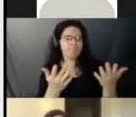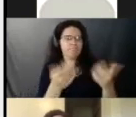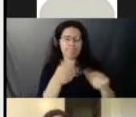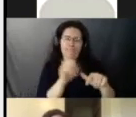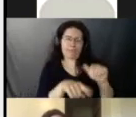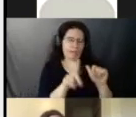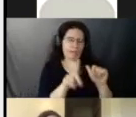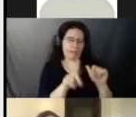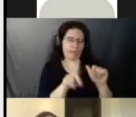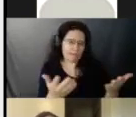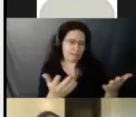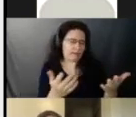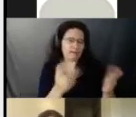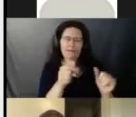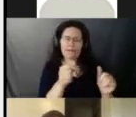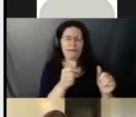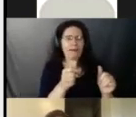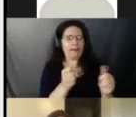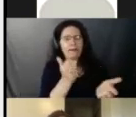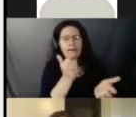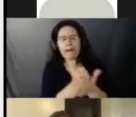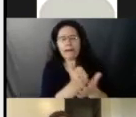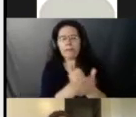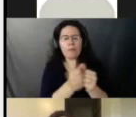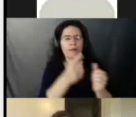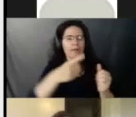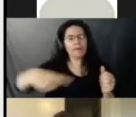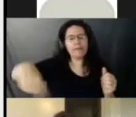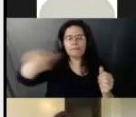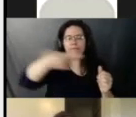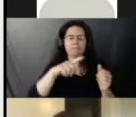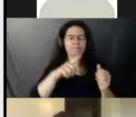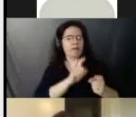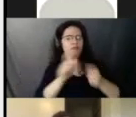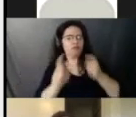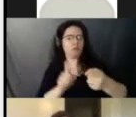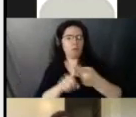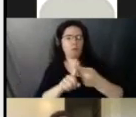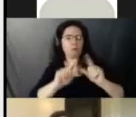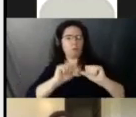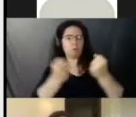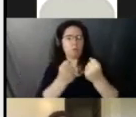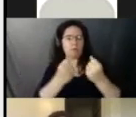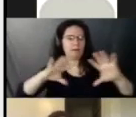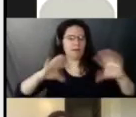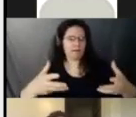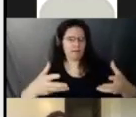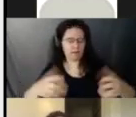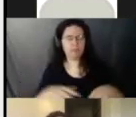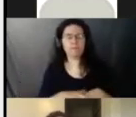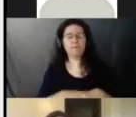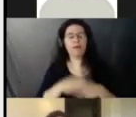and unable to contribute to society. And at the end of World War I, veterans with